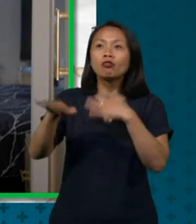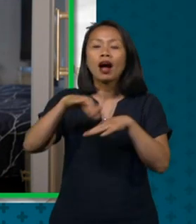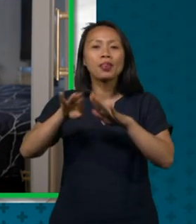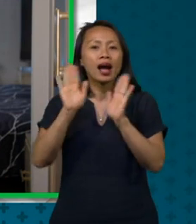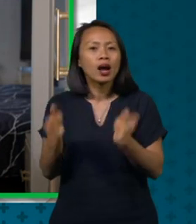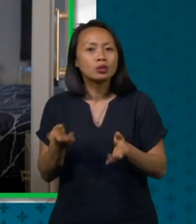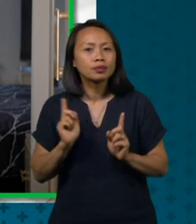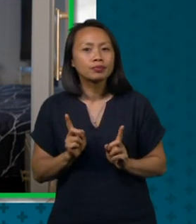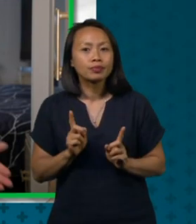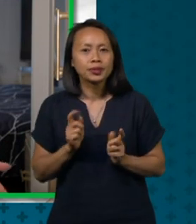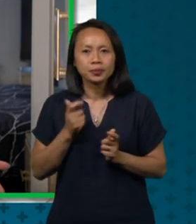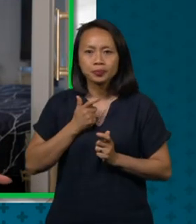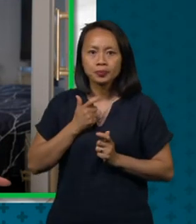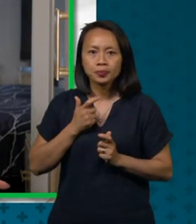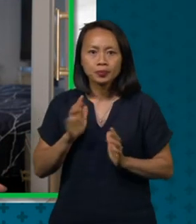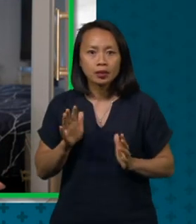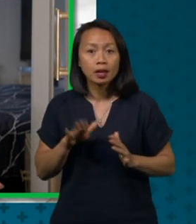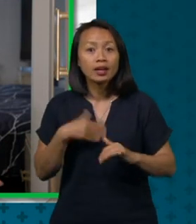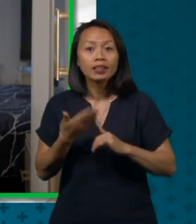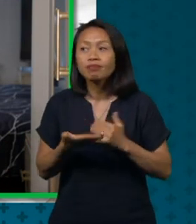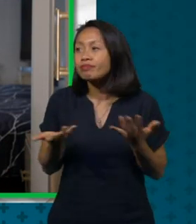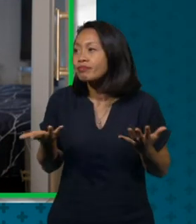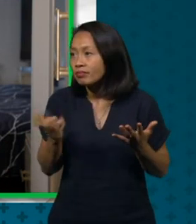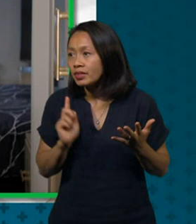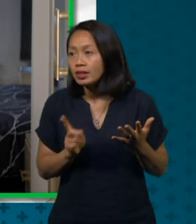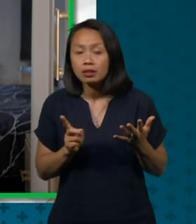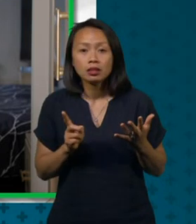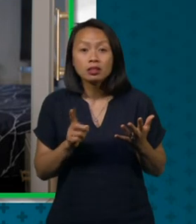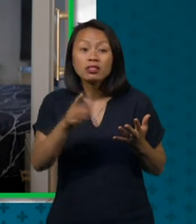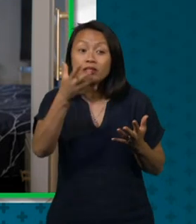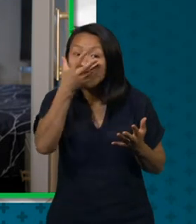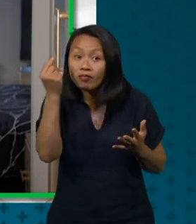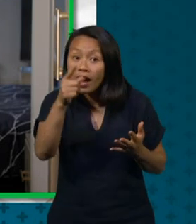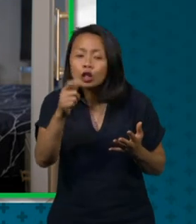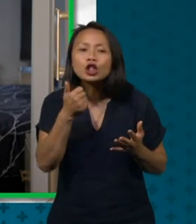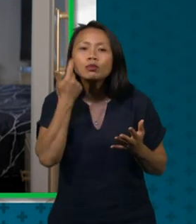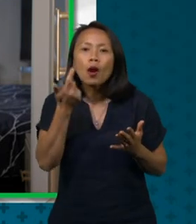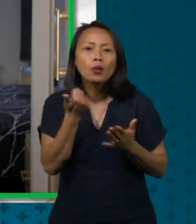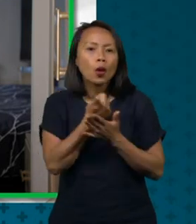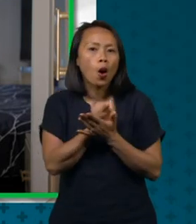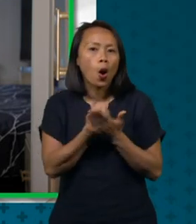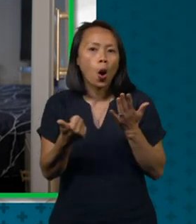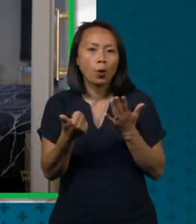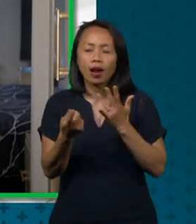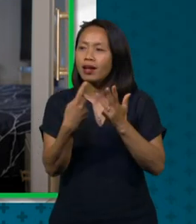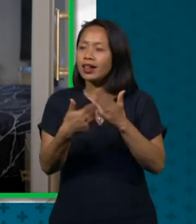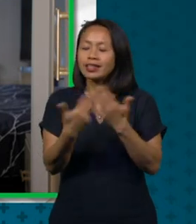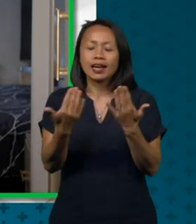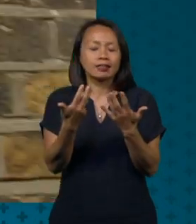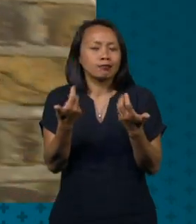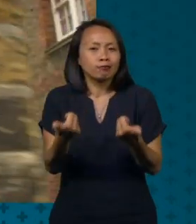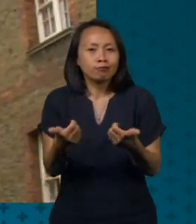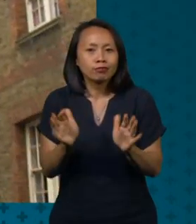I've gone with, never forget, tomorrow is just another day. And that's especially true the first time you arrive in care. That's never an easy time for